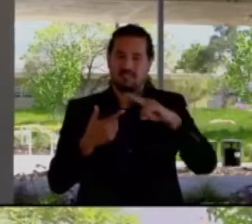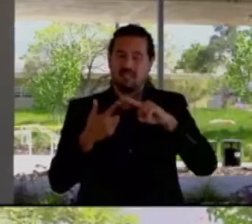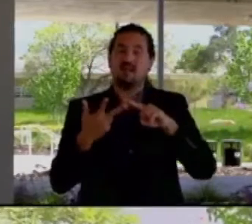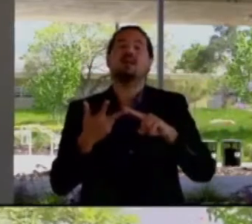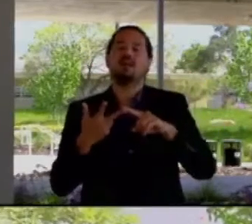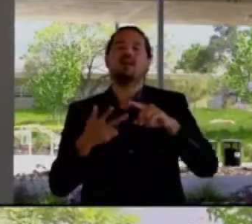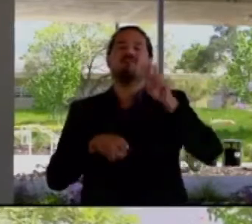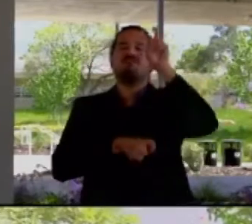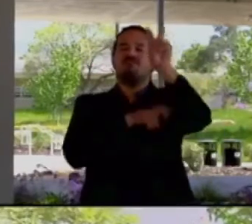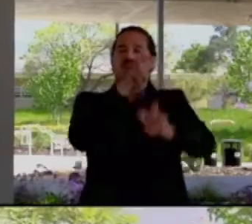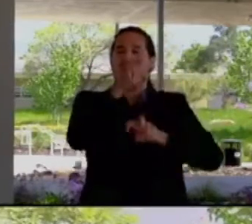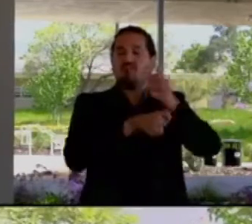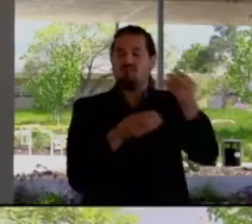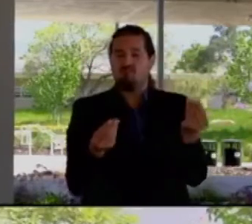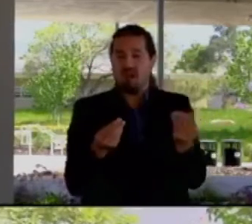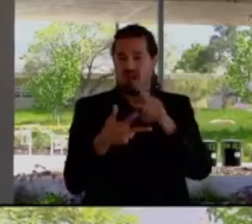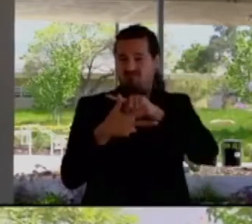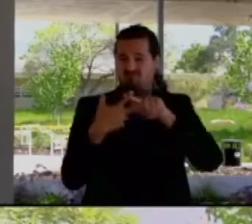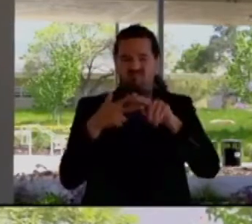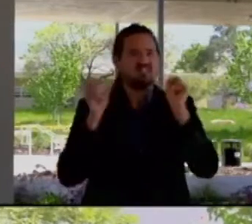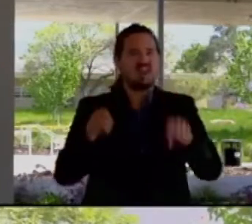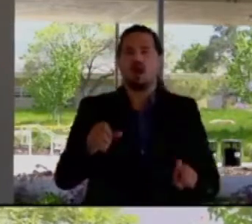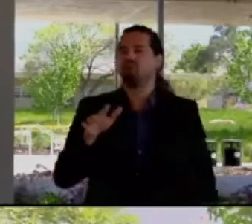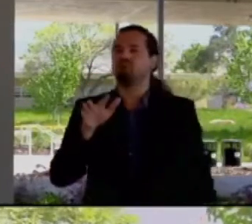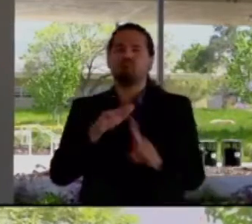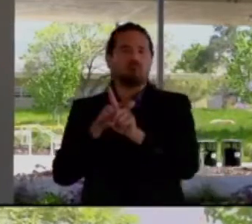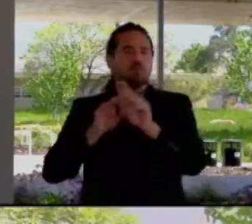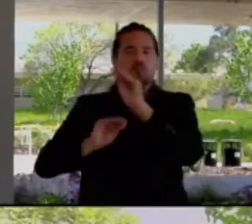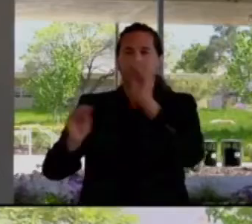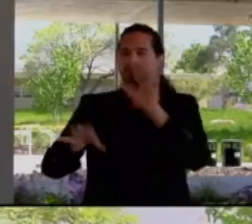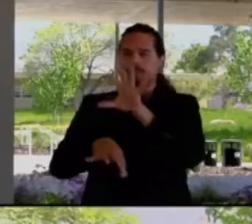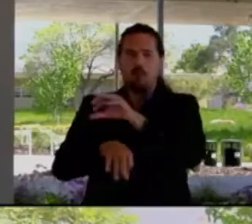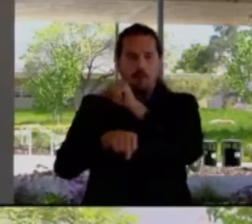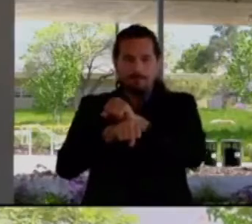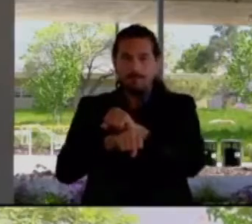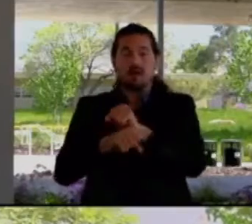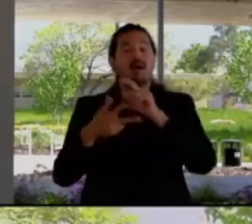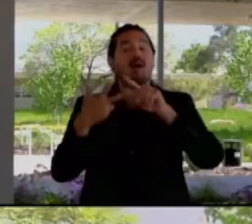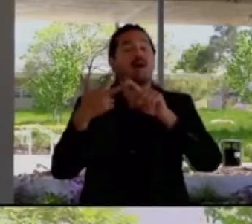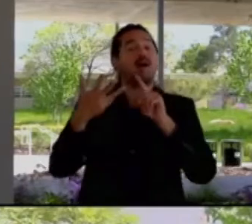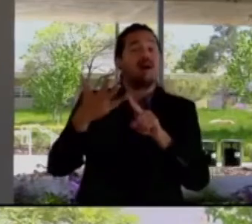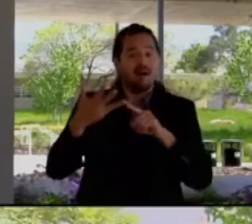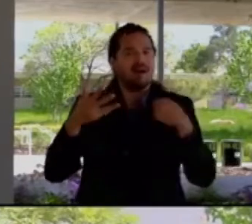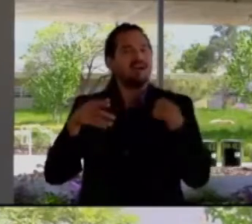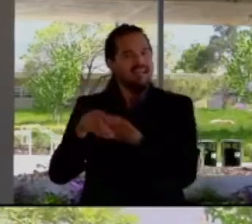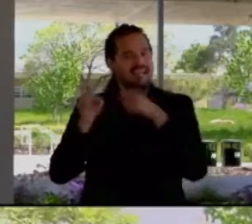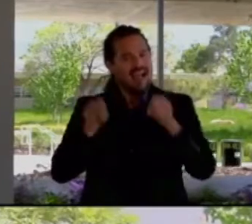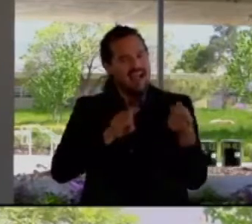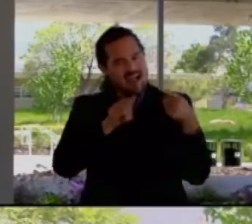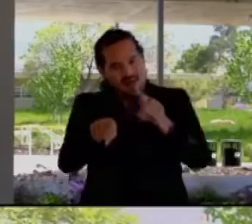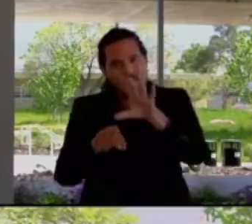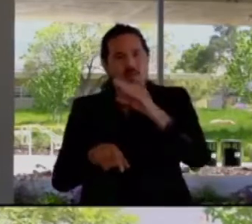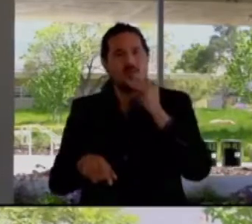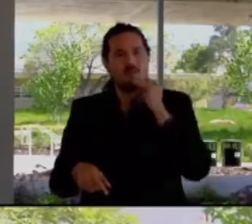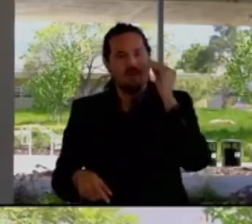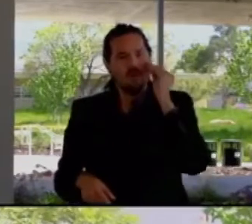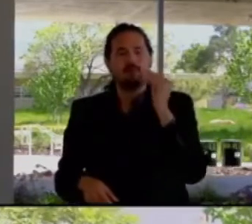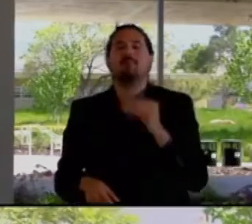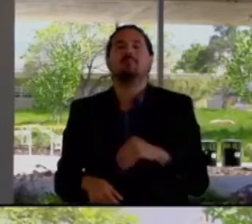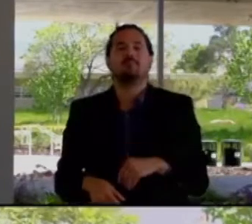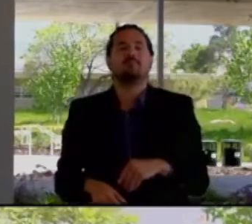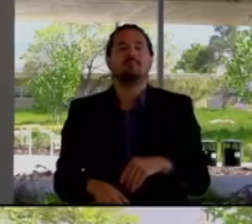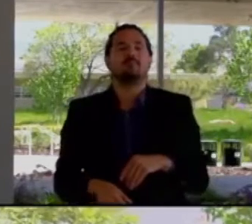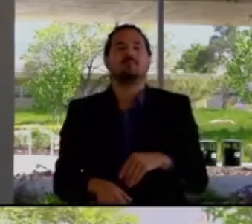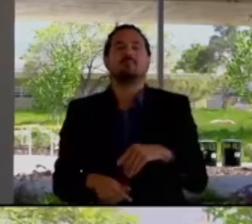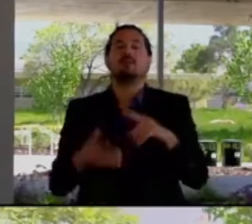to you. We have same-day appointments at Levi's, also Levi Stadium over the weekend. If you